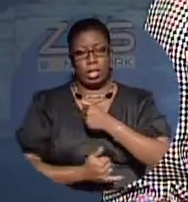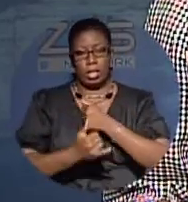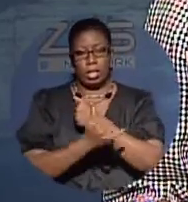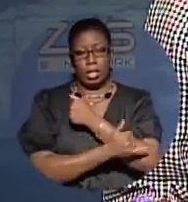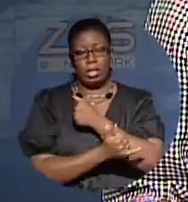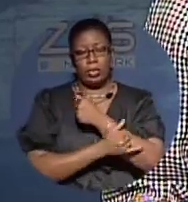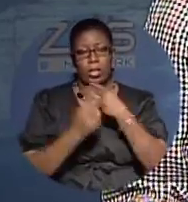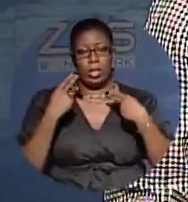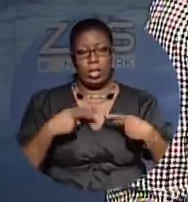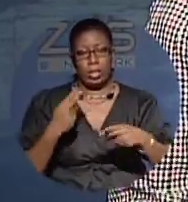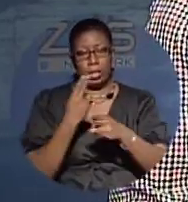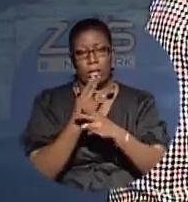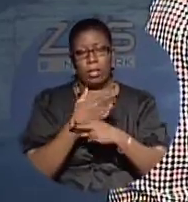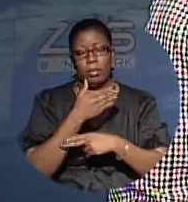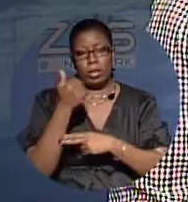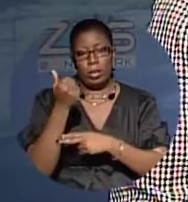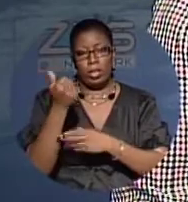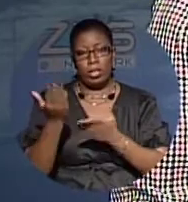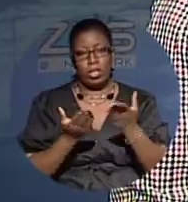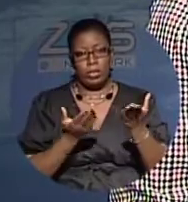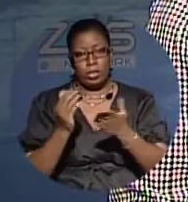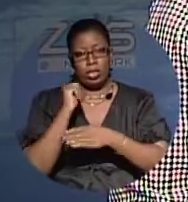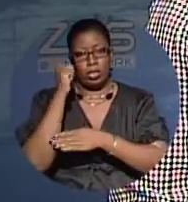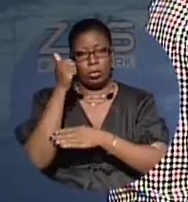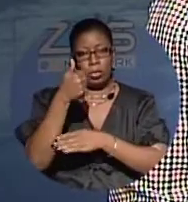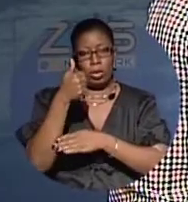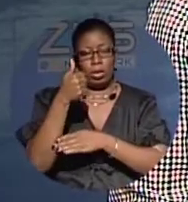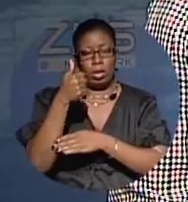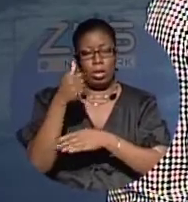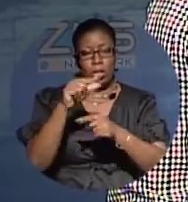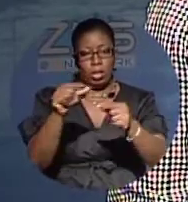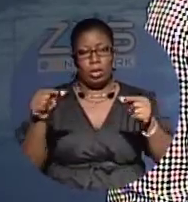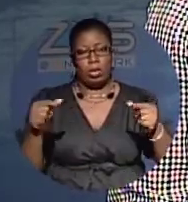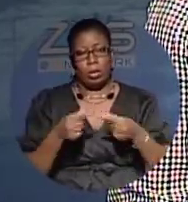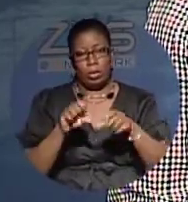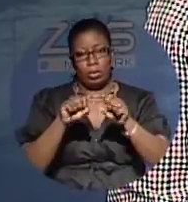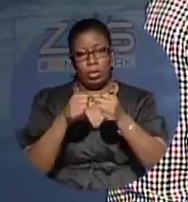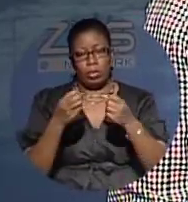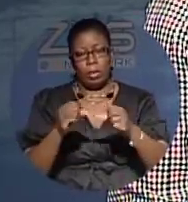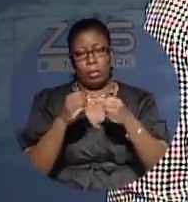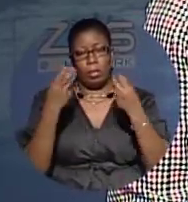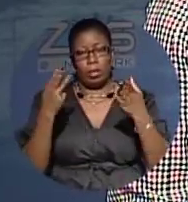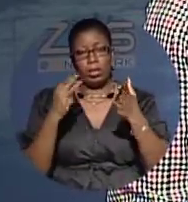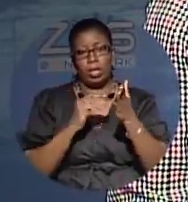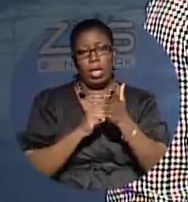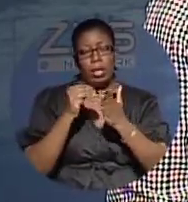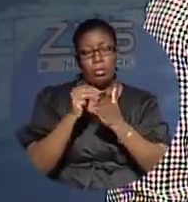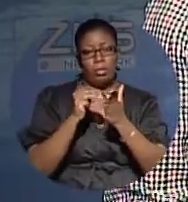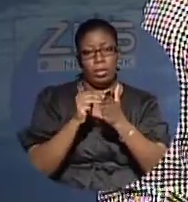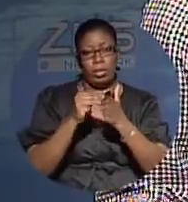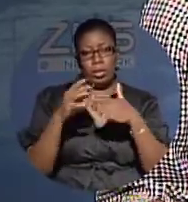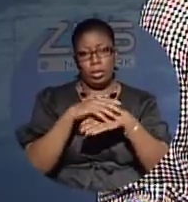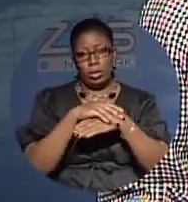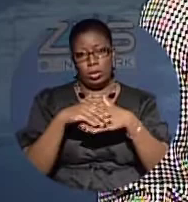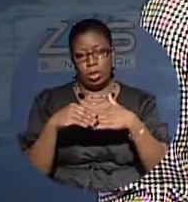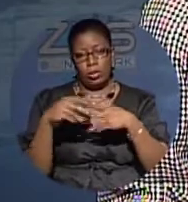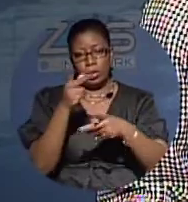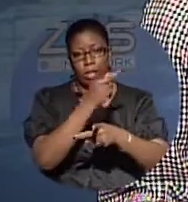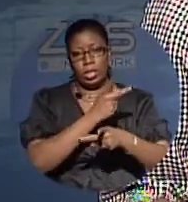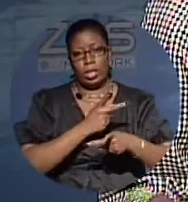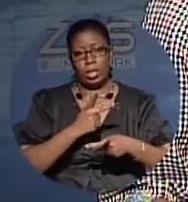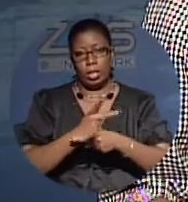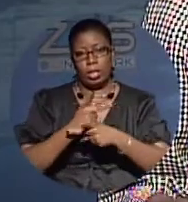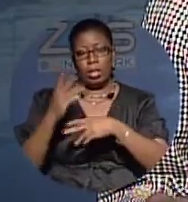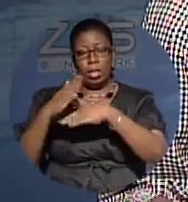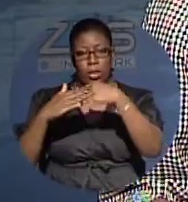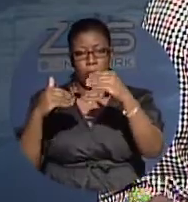healthcare facility upgrades its services. Tomorrow, ground will be broken for the multi-million-dollar critical care block at the Princess Margaret Hospital.